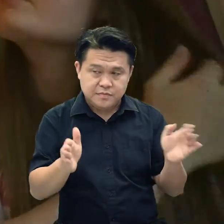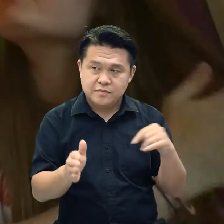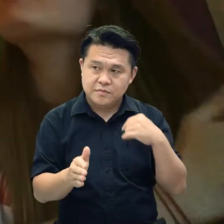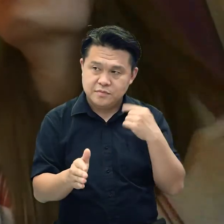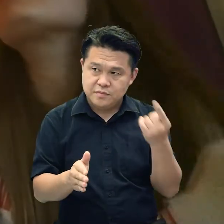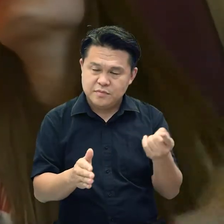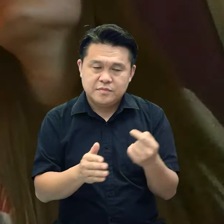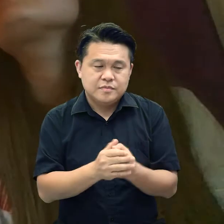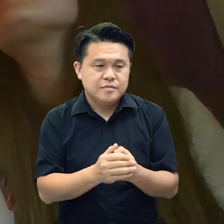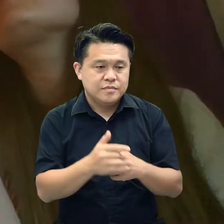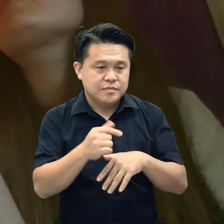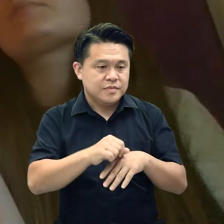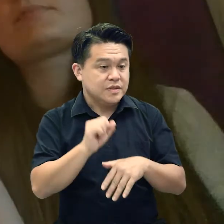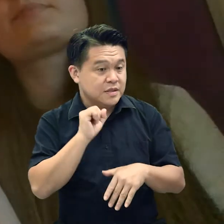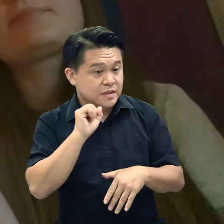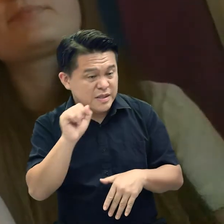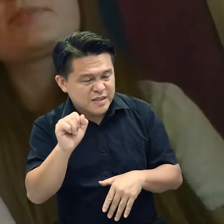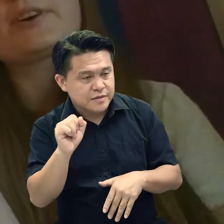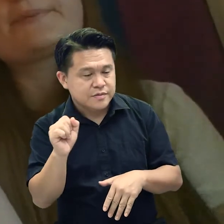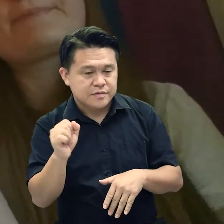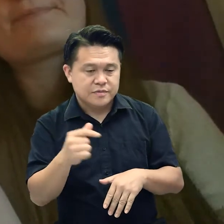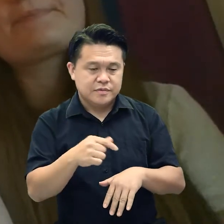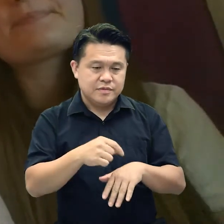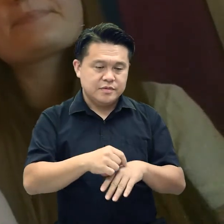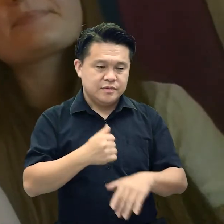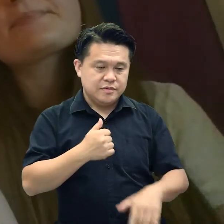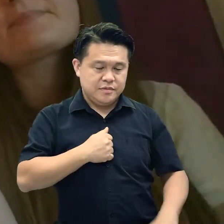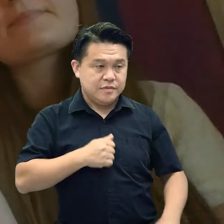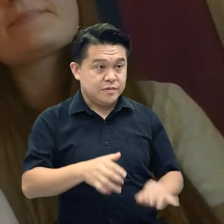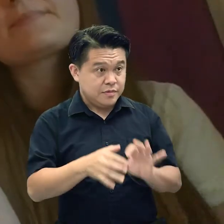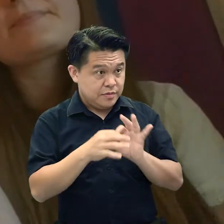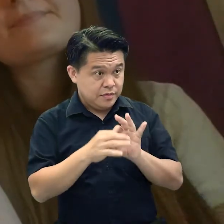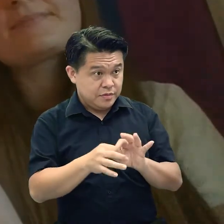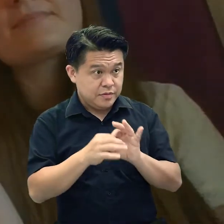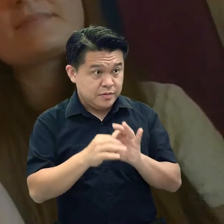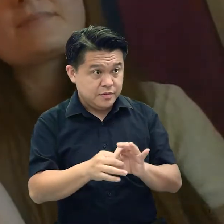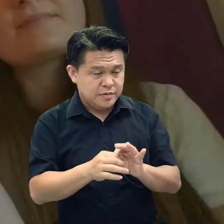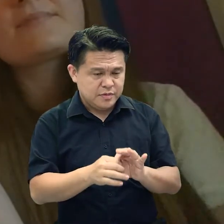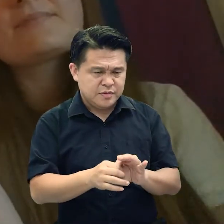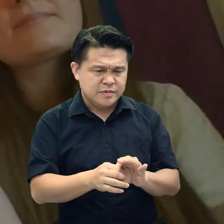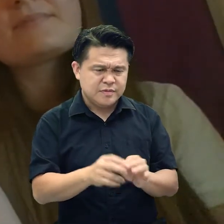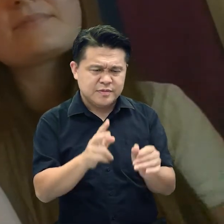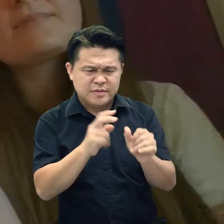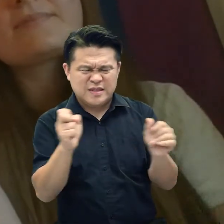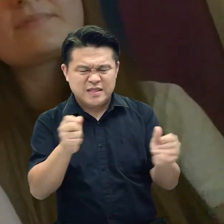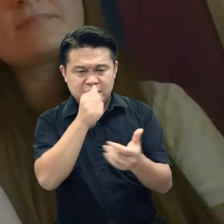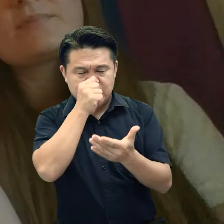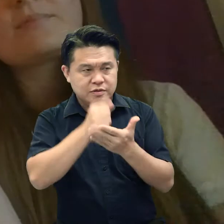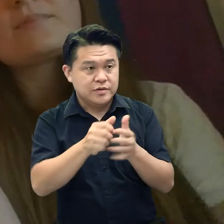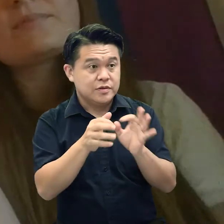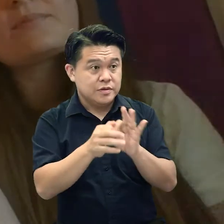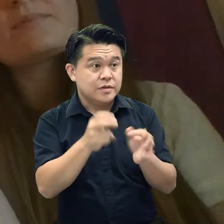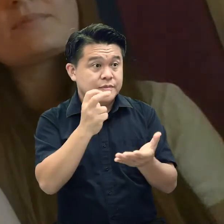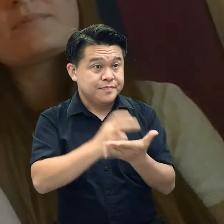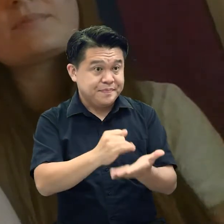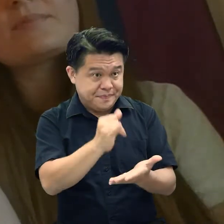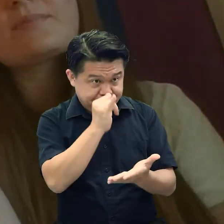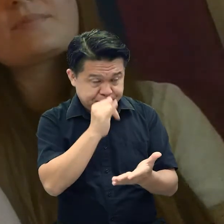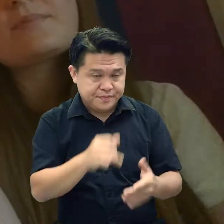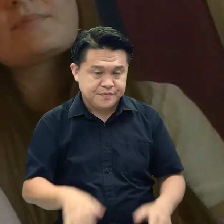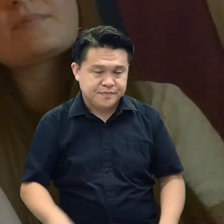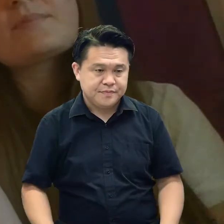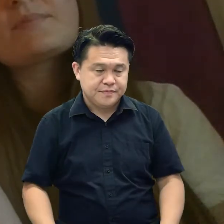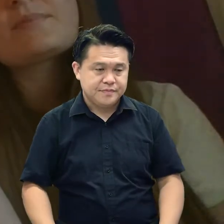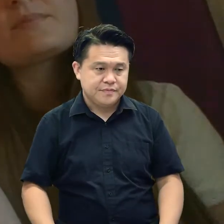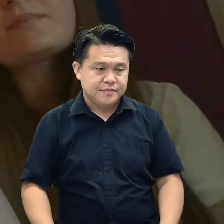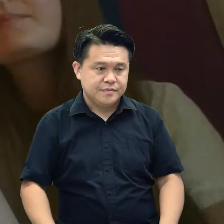have like hate crime law includes sexual orientation and gender identity since 2010 for sexual orientation and since